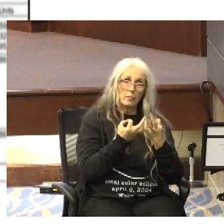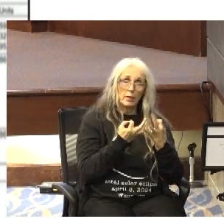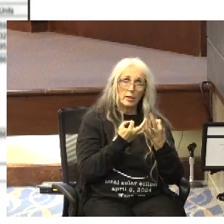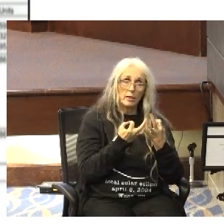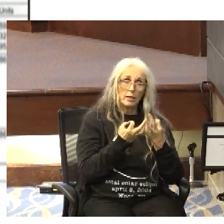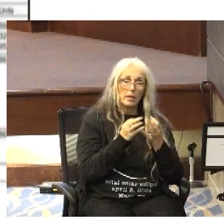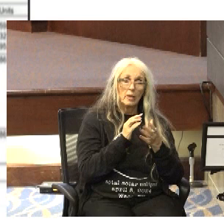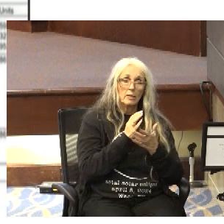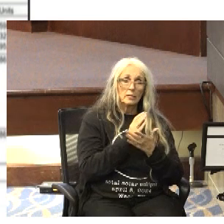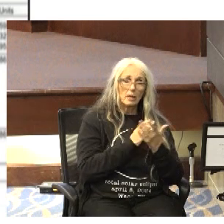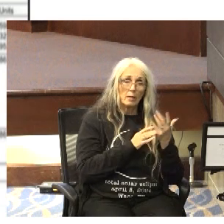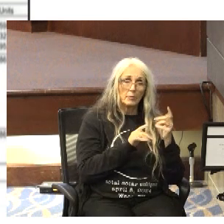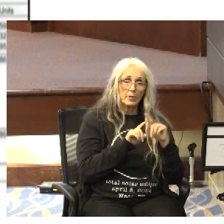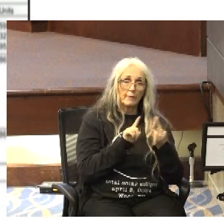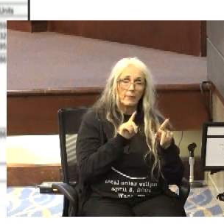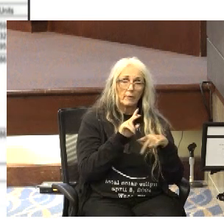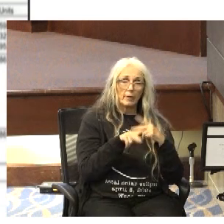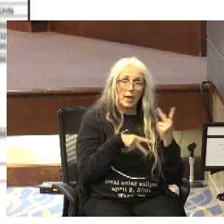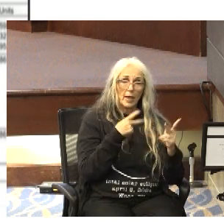and different types of